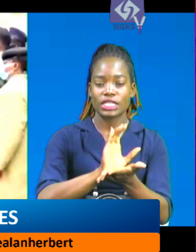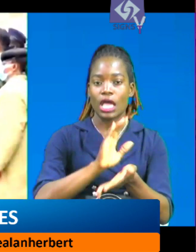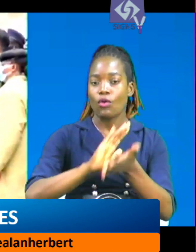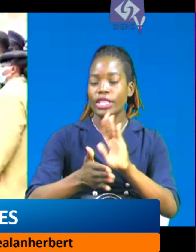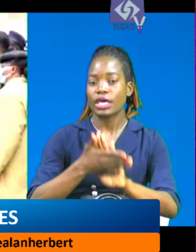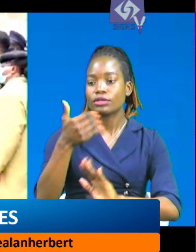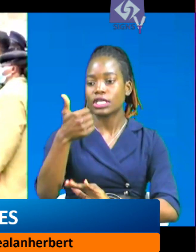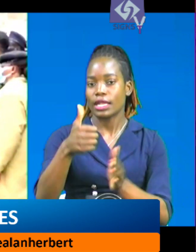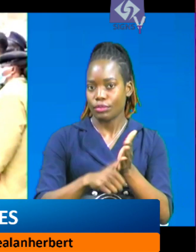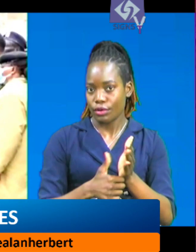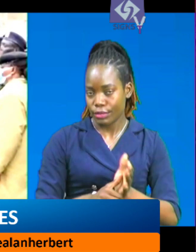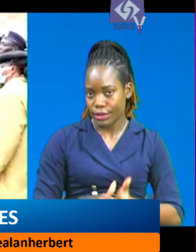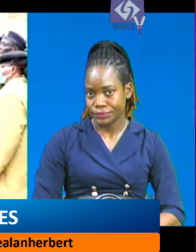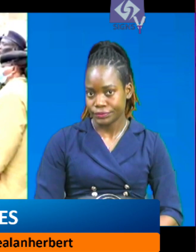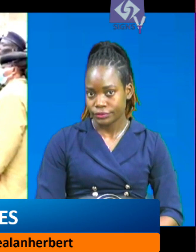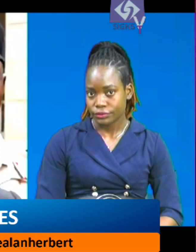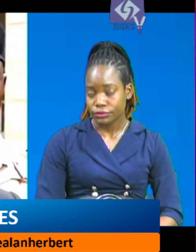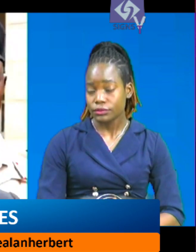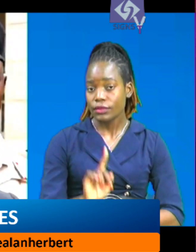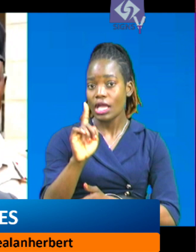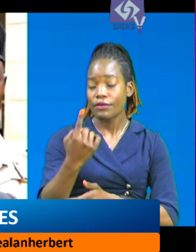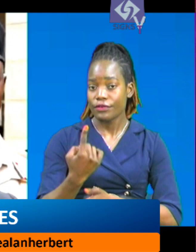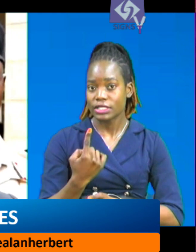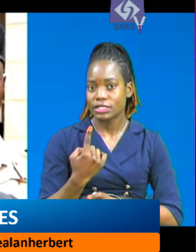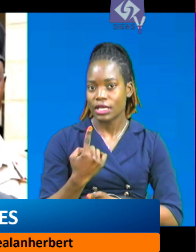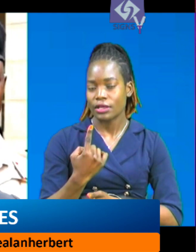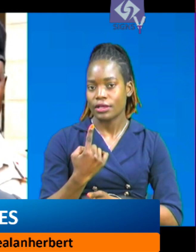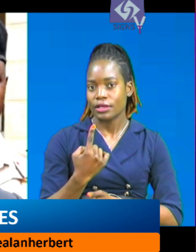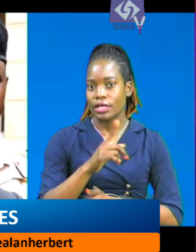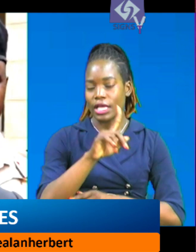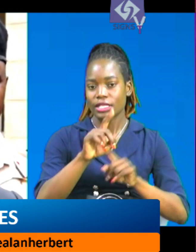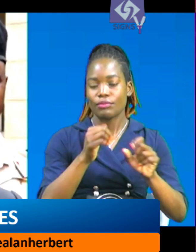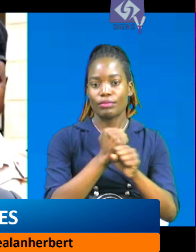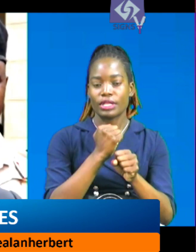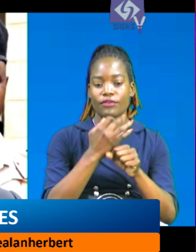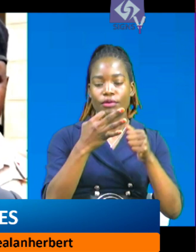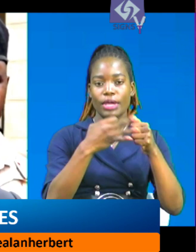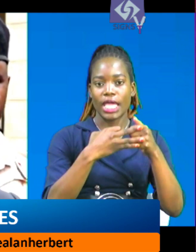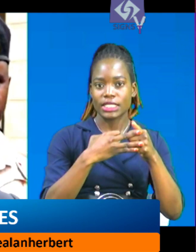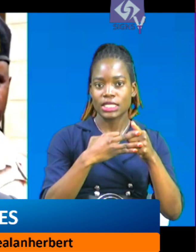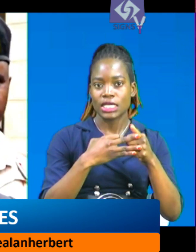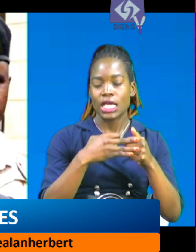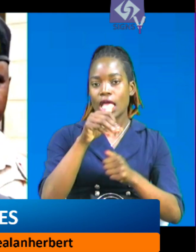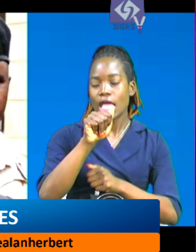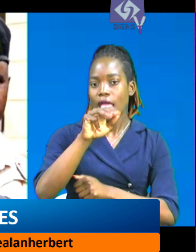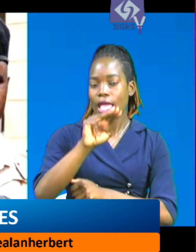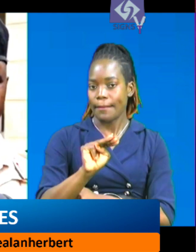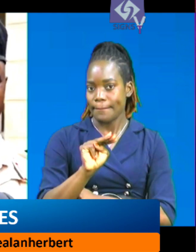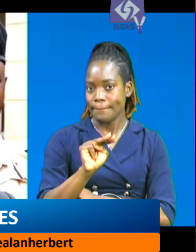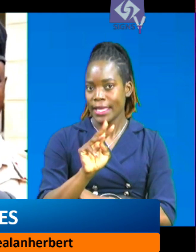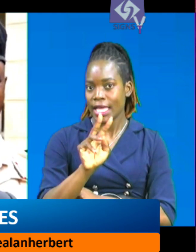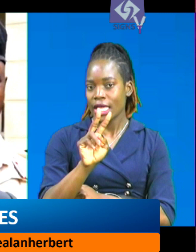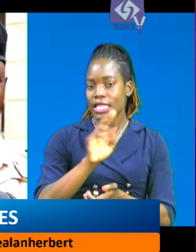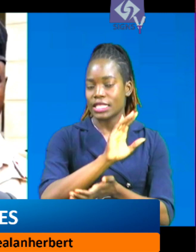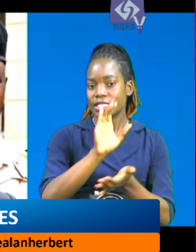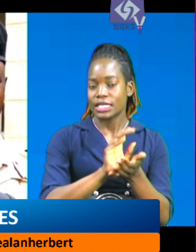any hitch. The first session will be conducted from 8 o'clock. Then the